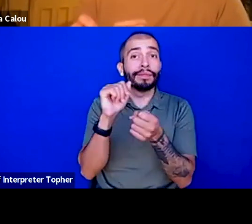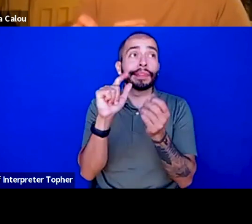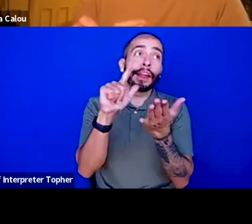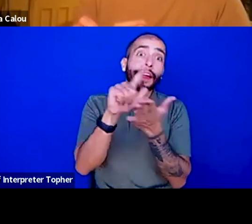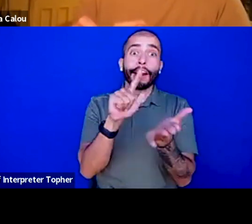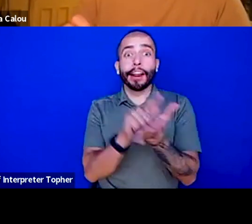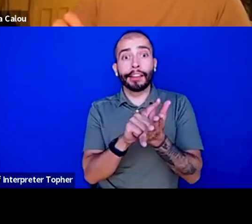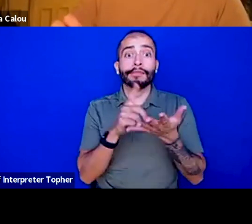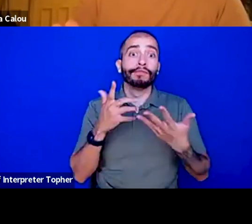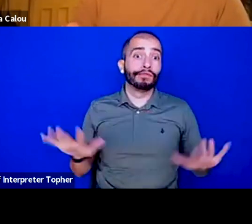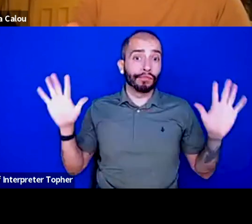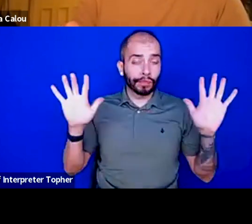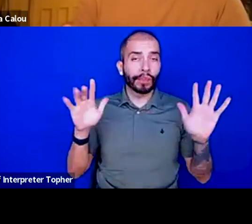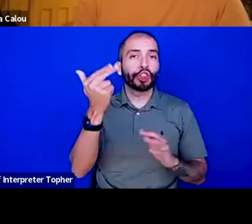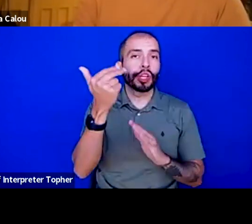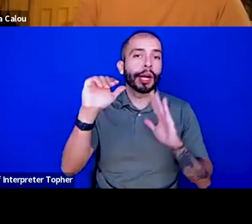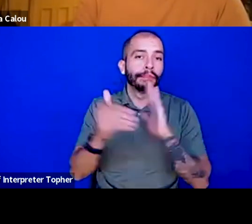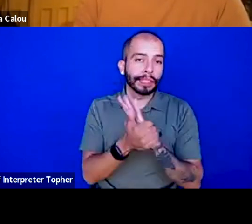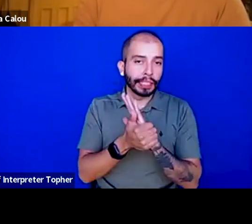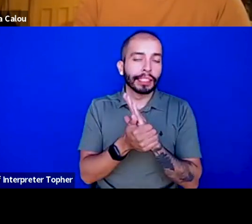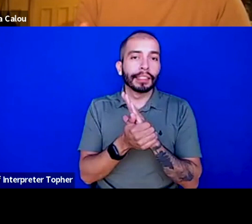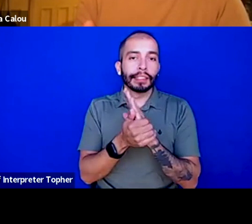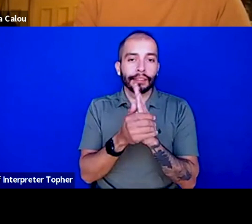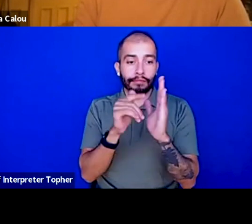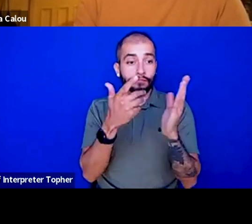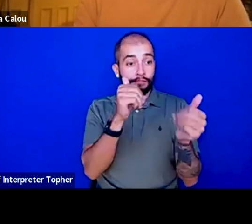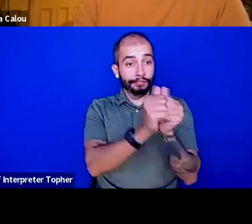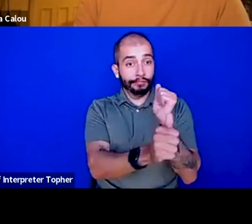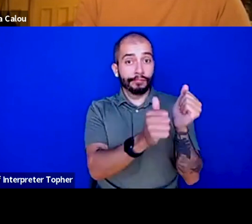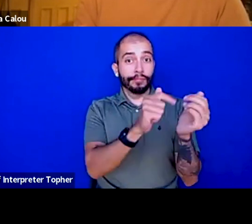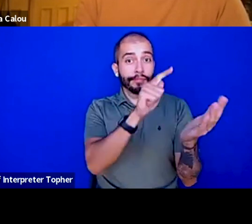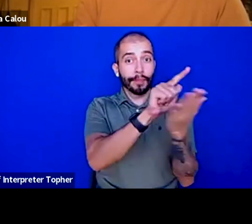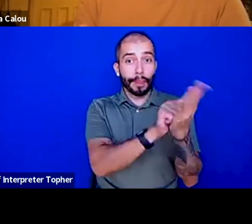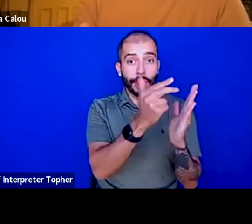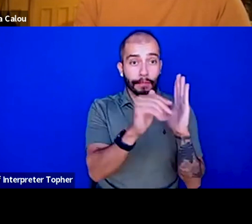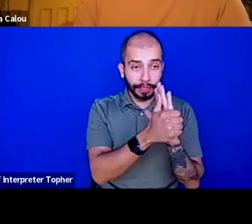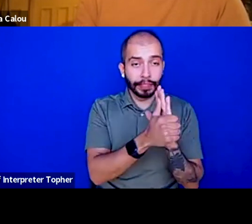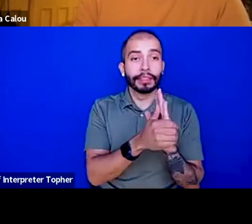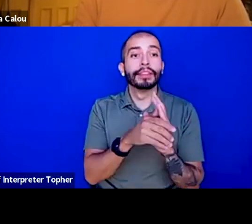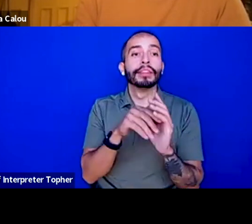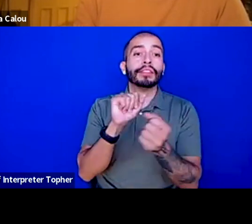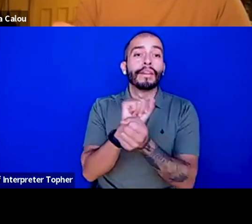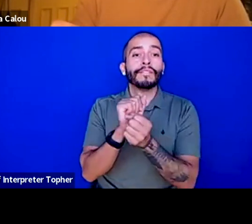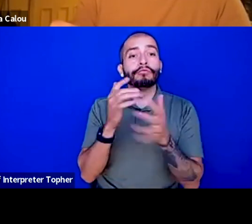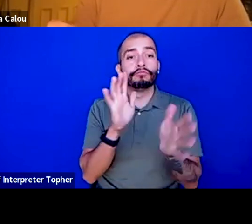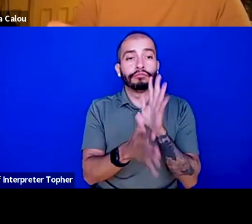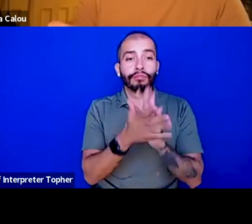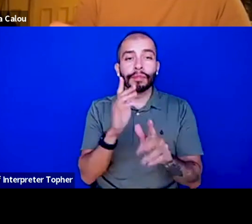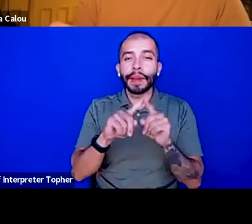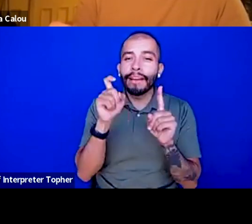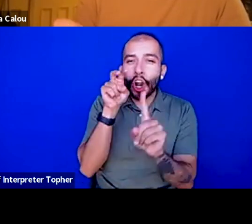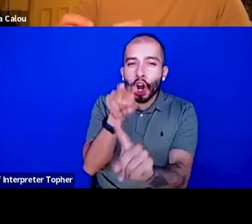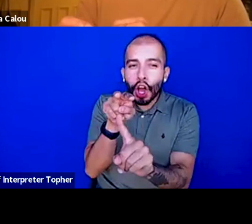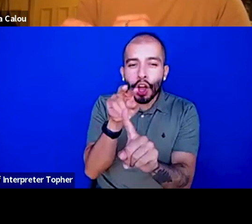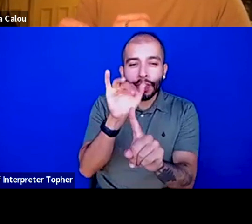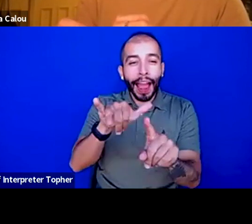that sort of practice. And so it's reproduced and it's replicated. And so what you start